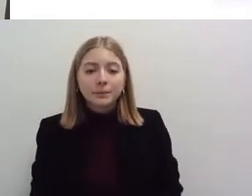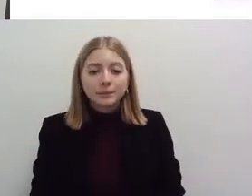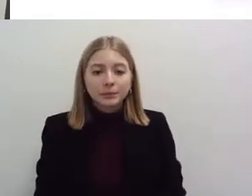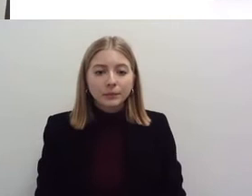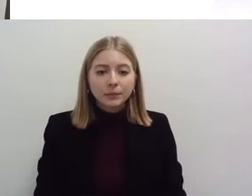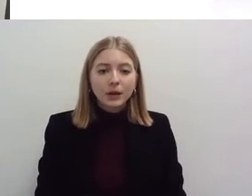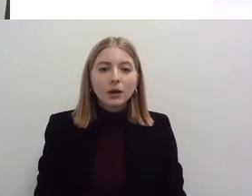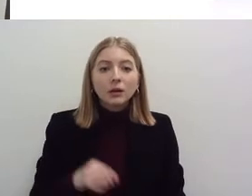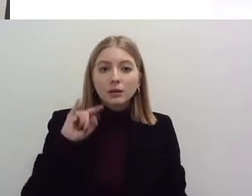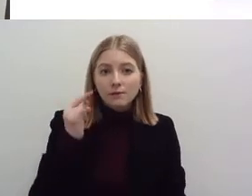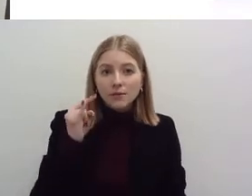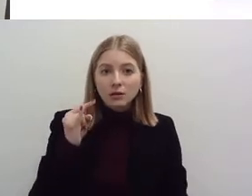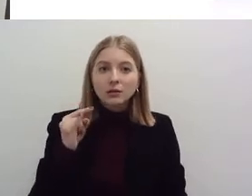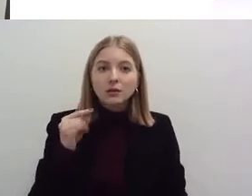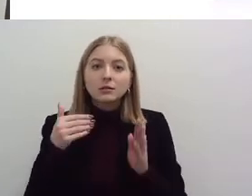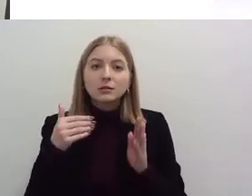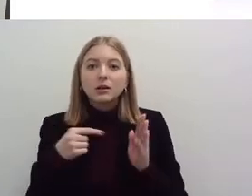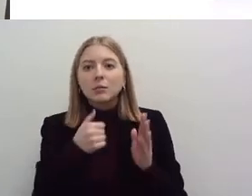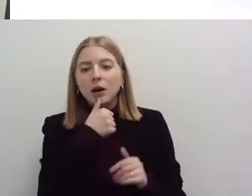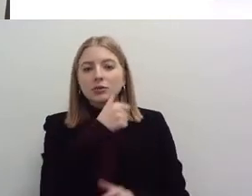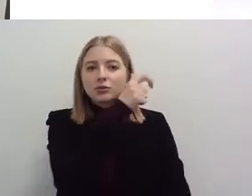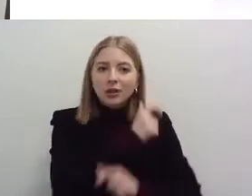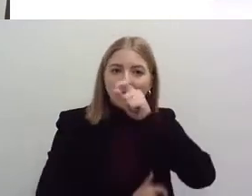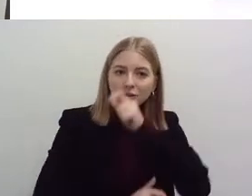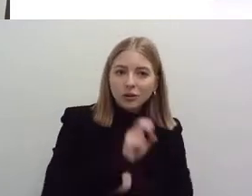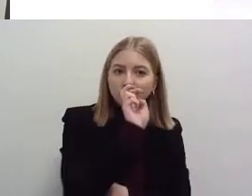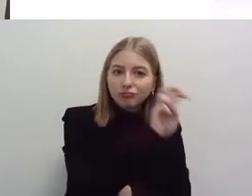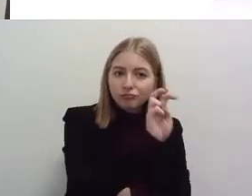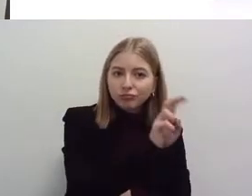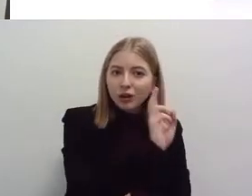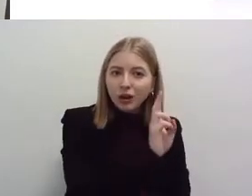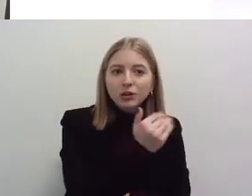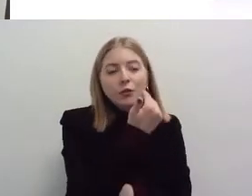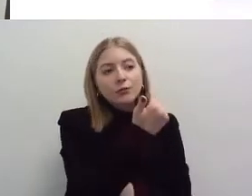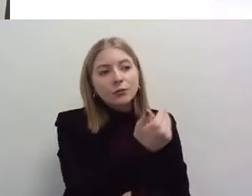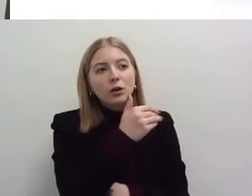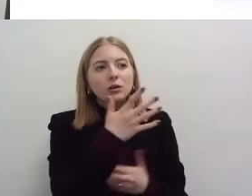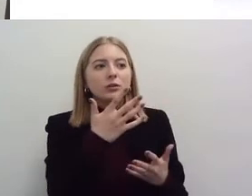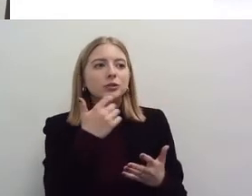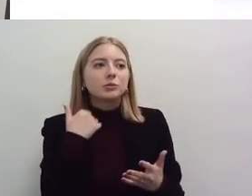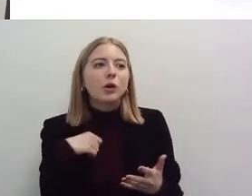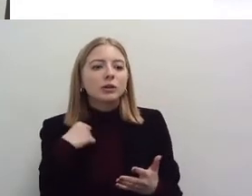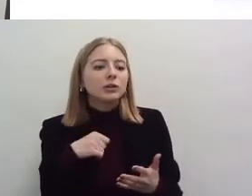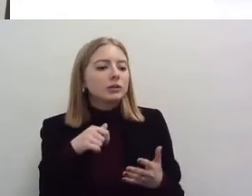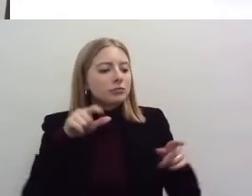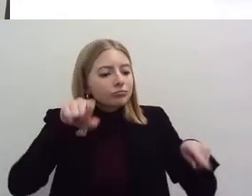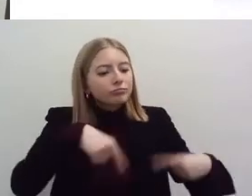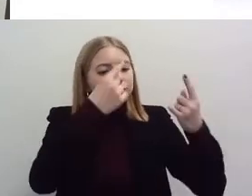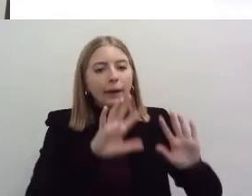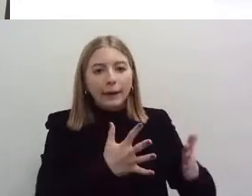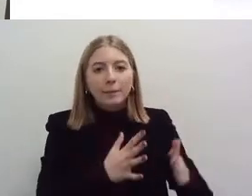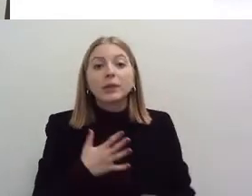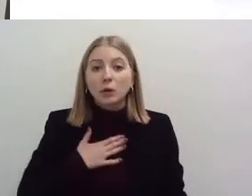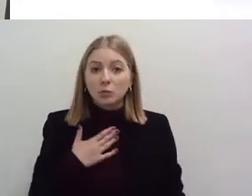daycare? So that was the mission of the project, and to gather the knowledge that we have in the